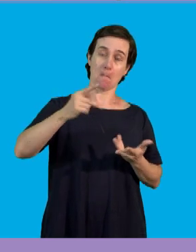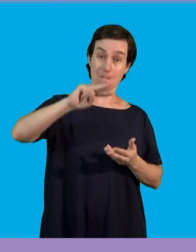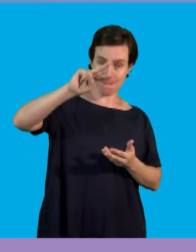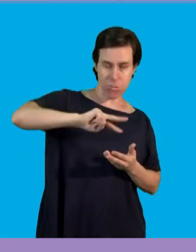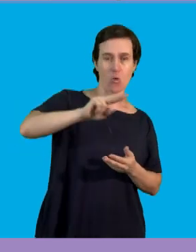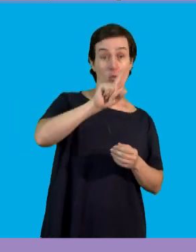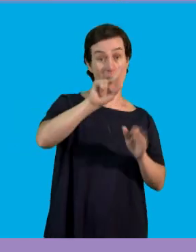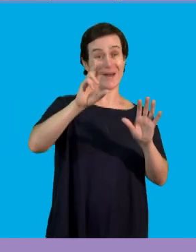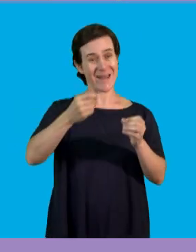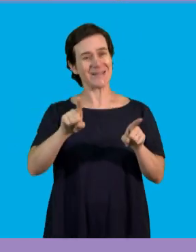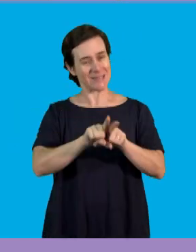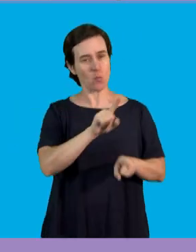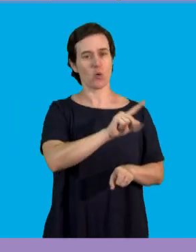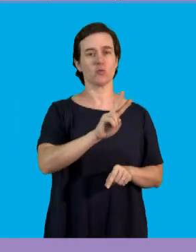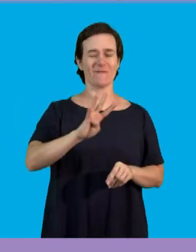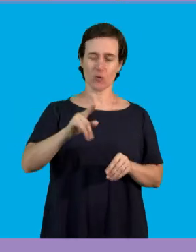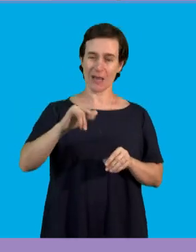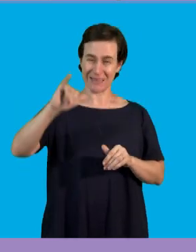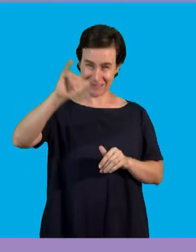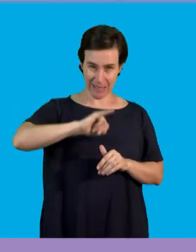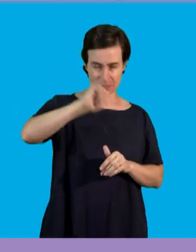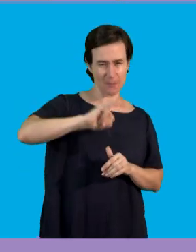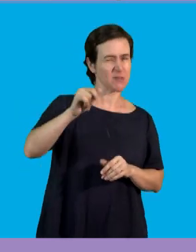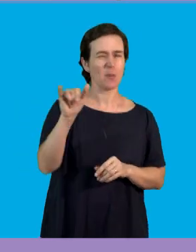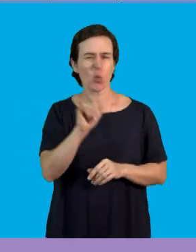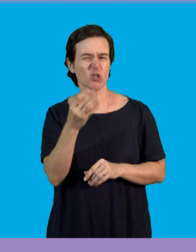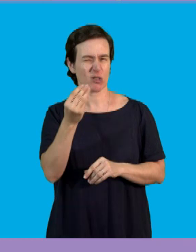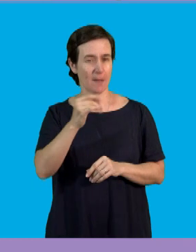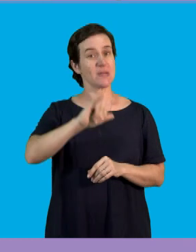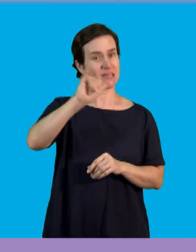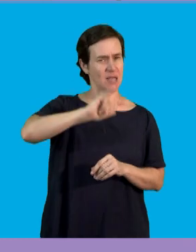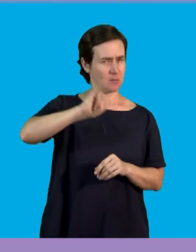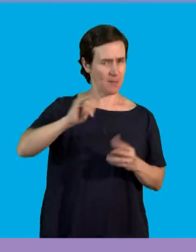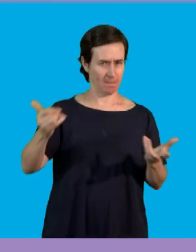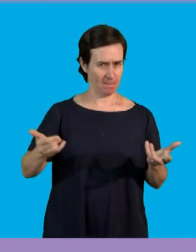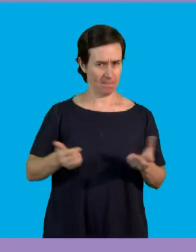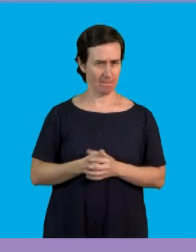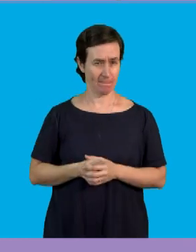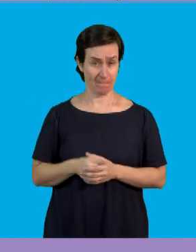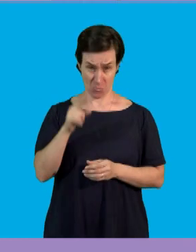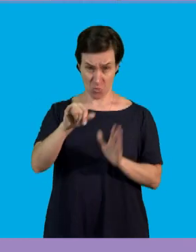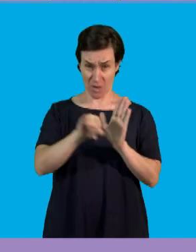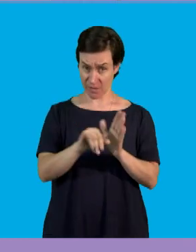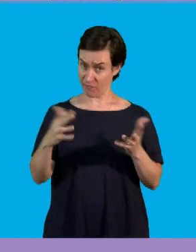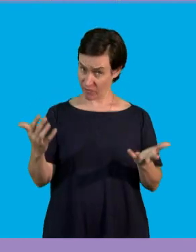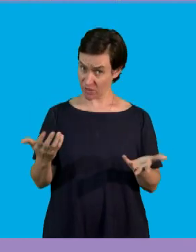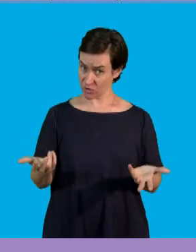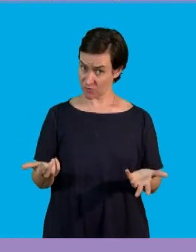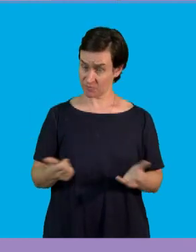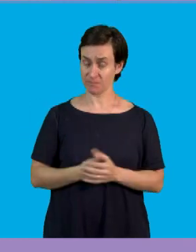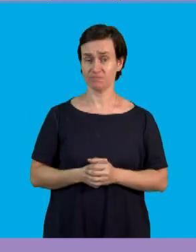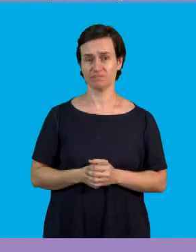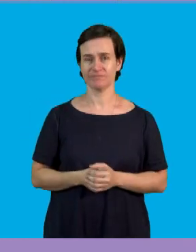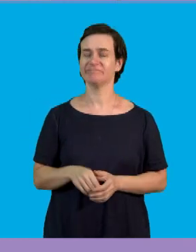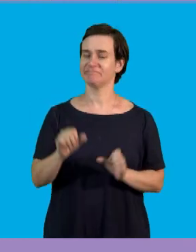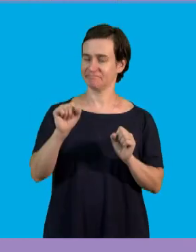the prime factors of 180, and they also appear from the prime factors of 124. Have you identified the